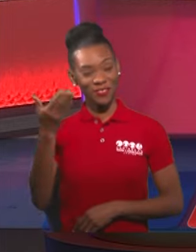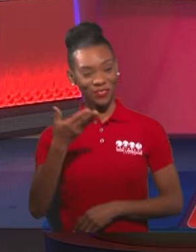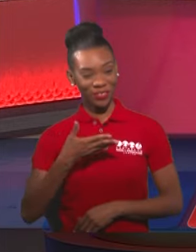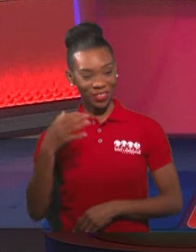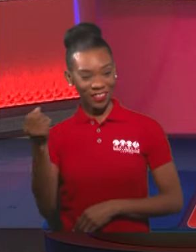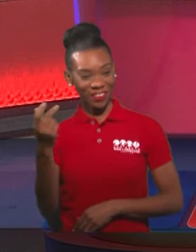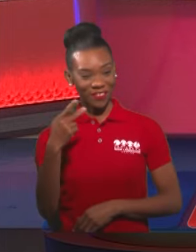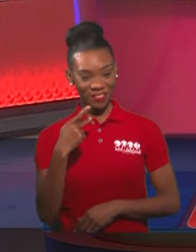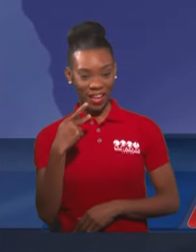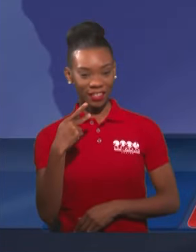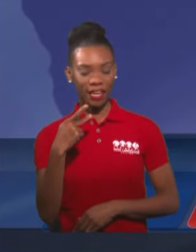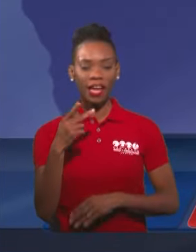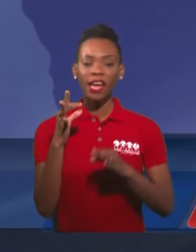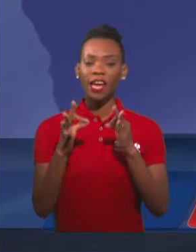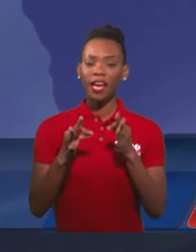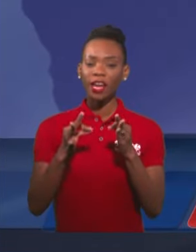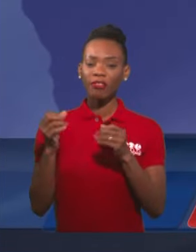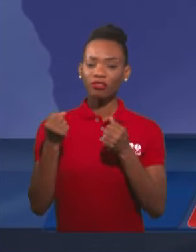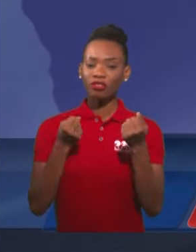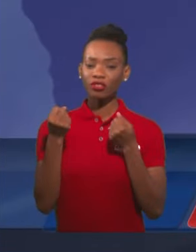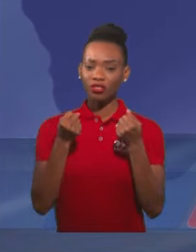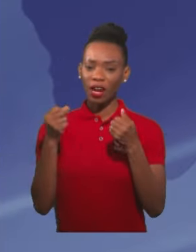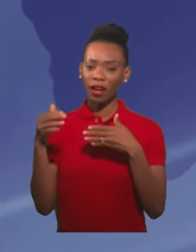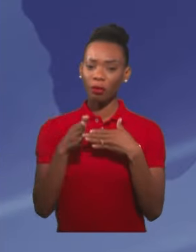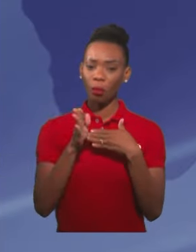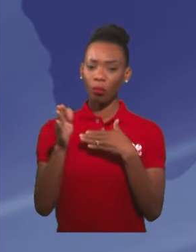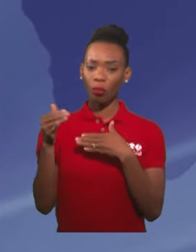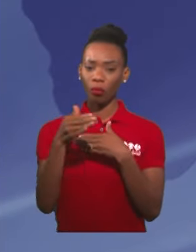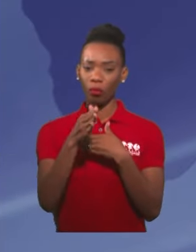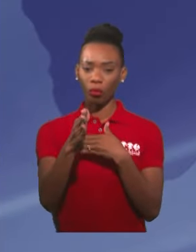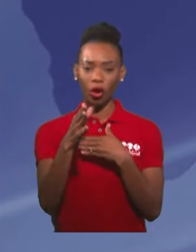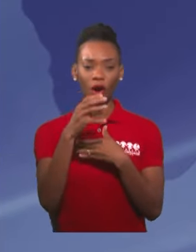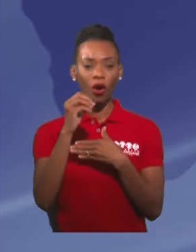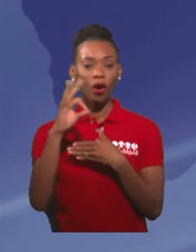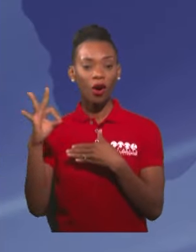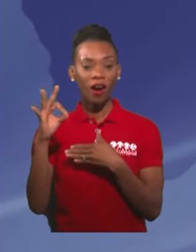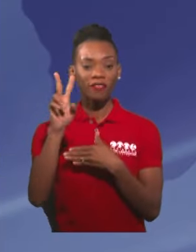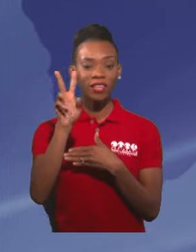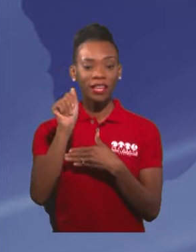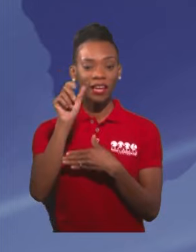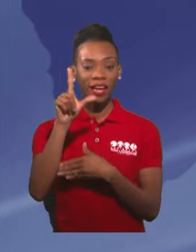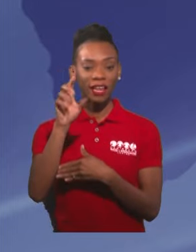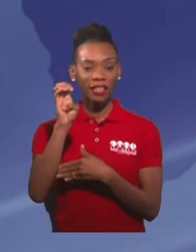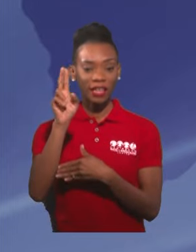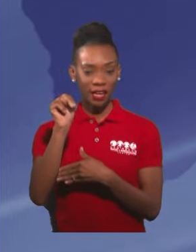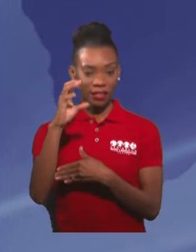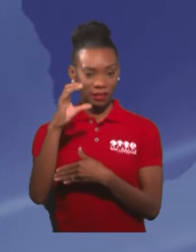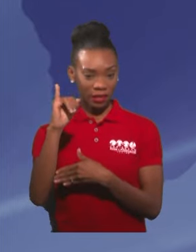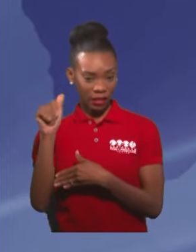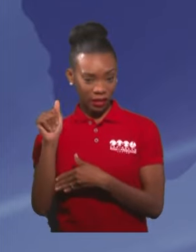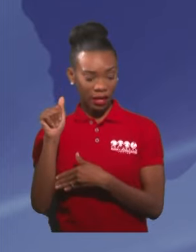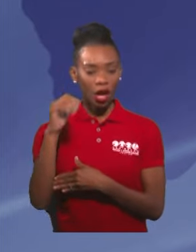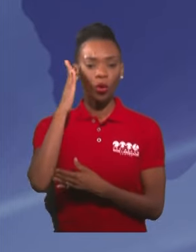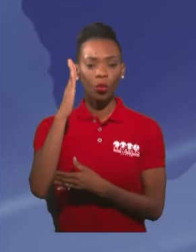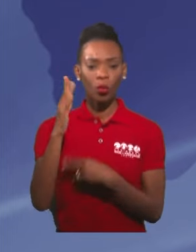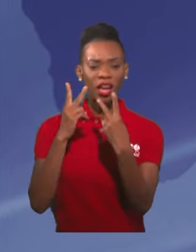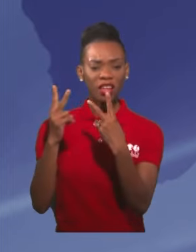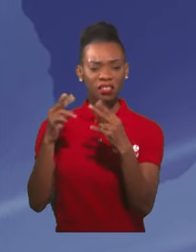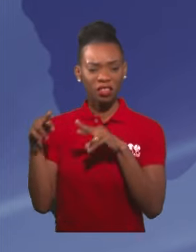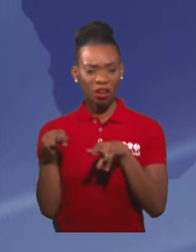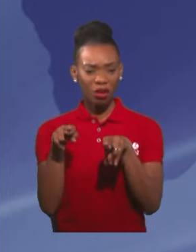Everyone, a detour off the eastern main road in the town of Valencia takes one over the hills via a rugged road carved through the verdant